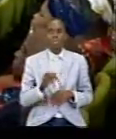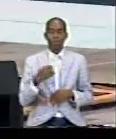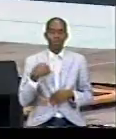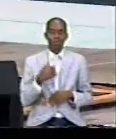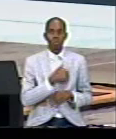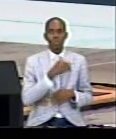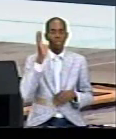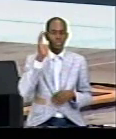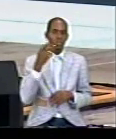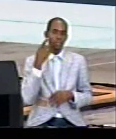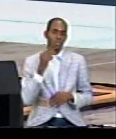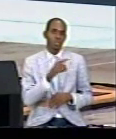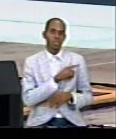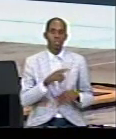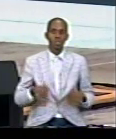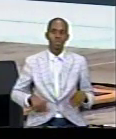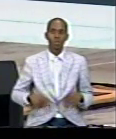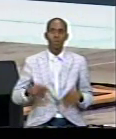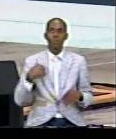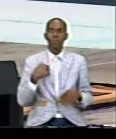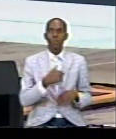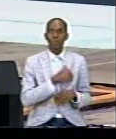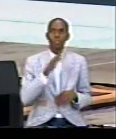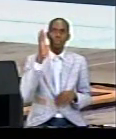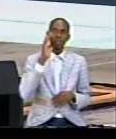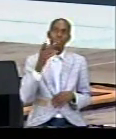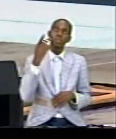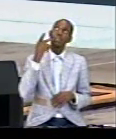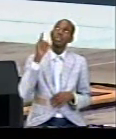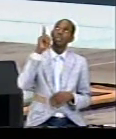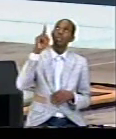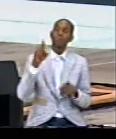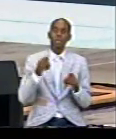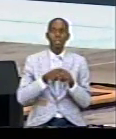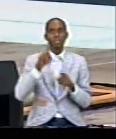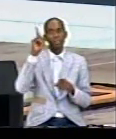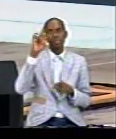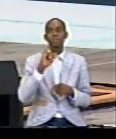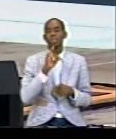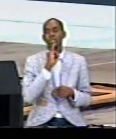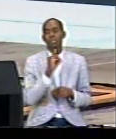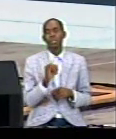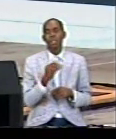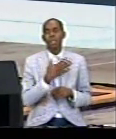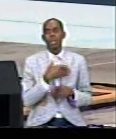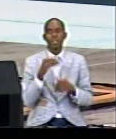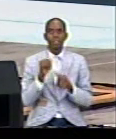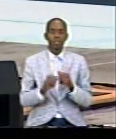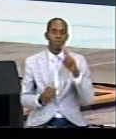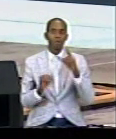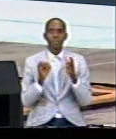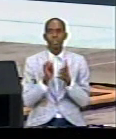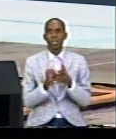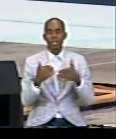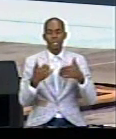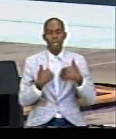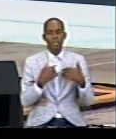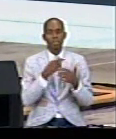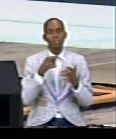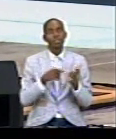as he is. And every man that has this hope in